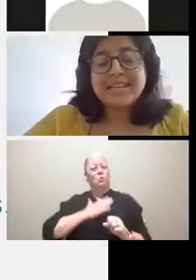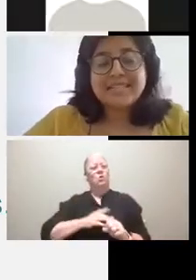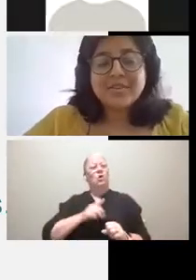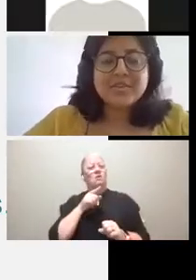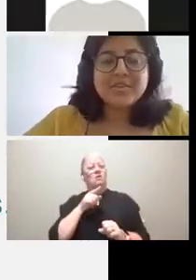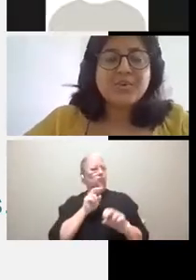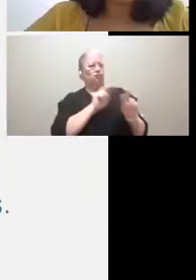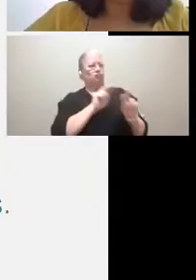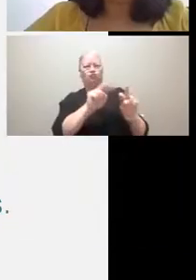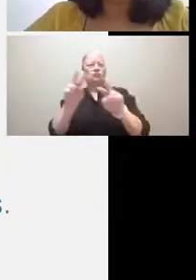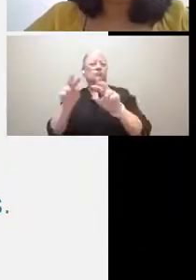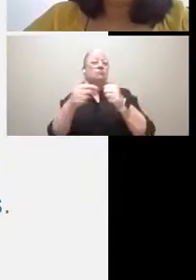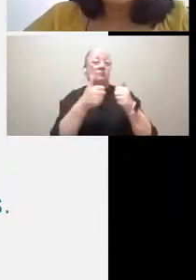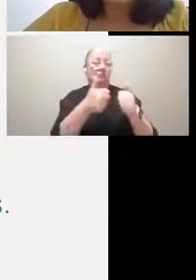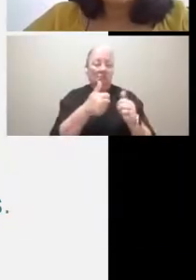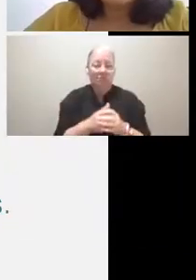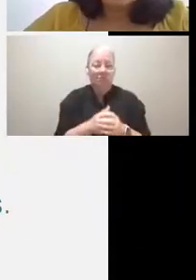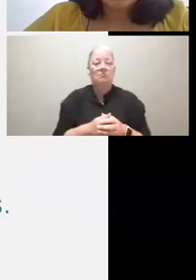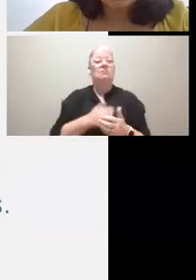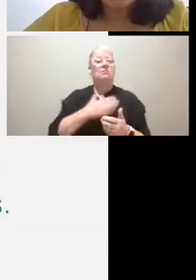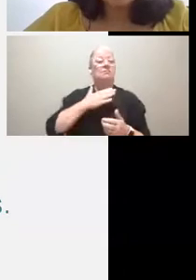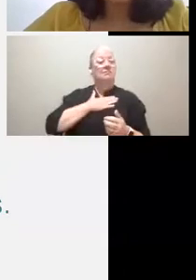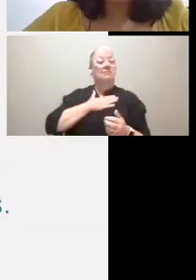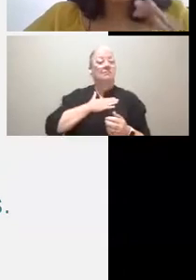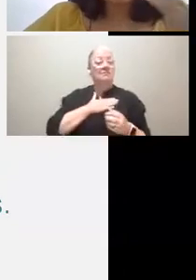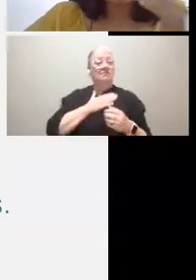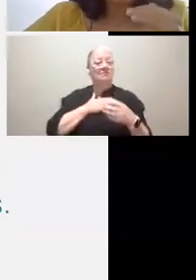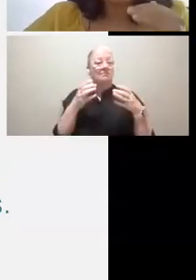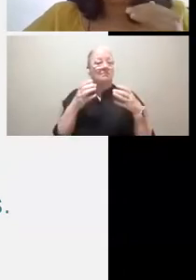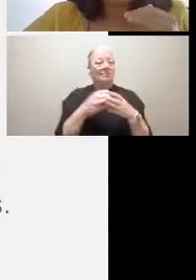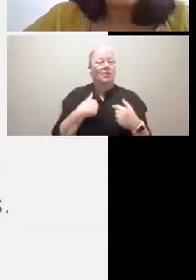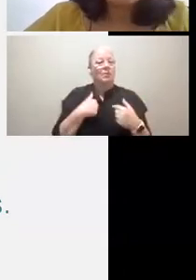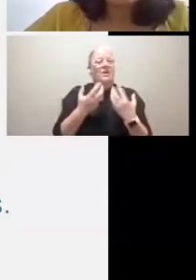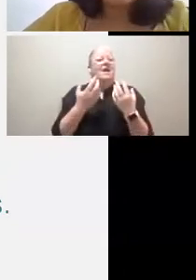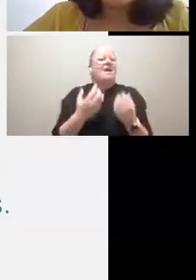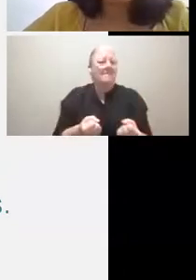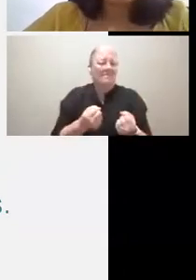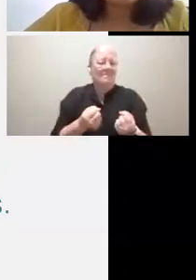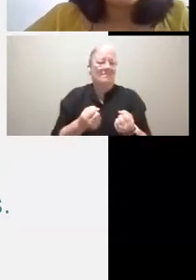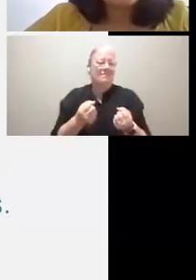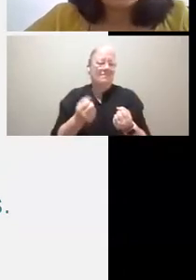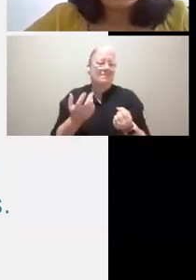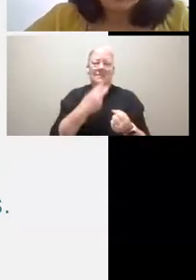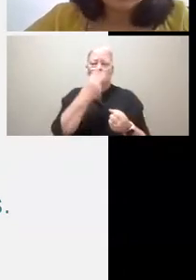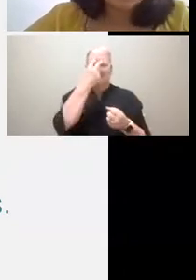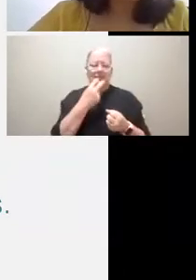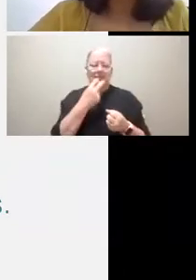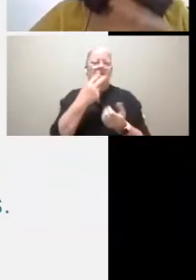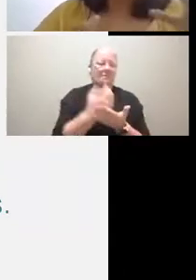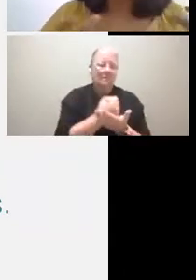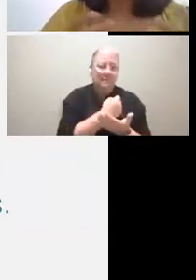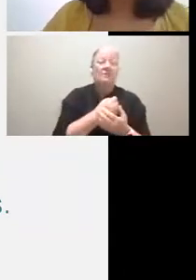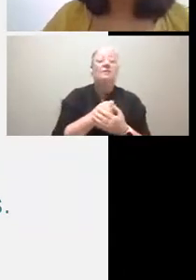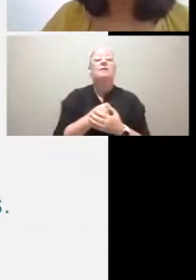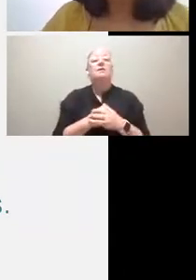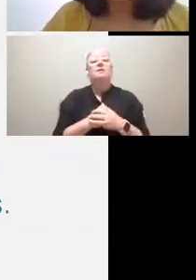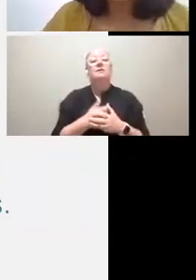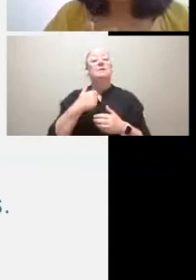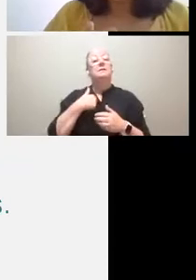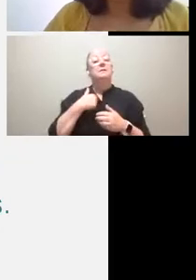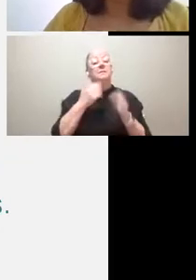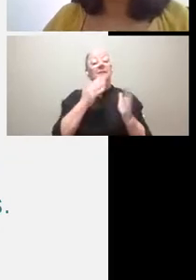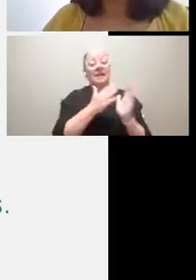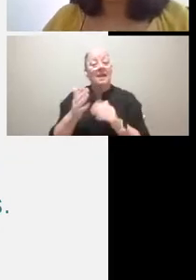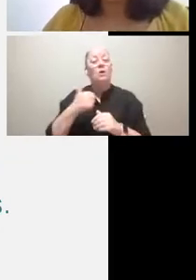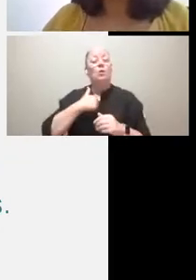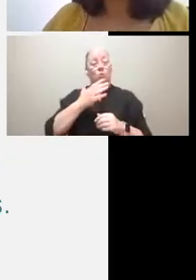like in Site Savers, we have a proposal guide for safeguarding. So across all programs, whatever we are planning, we will integrate all